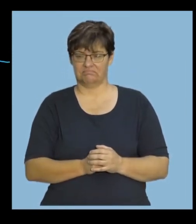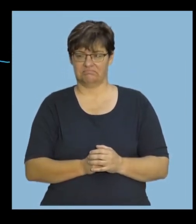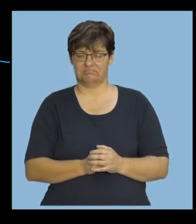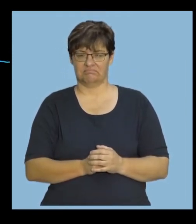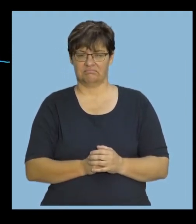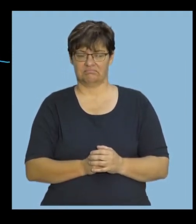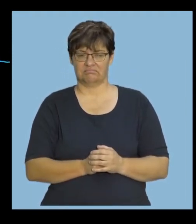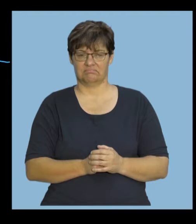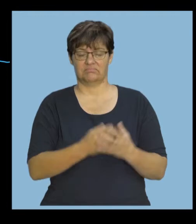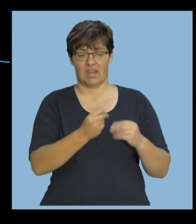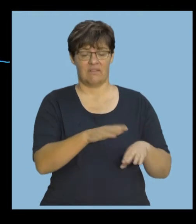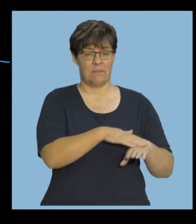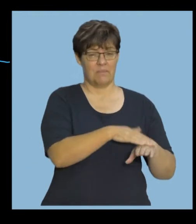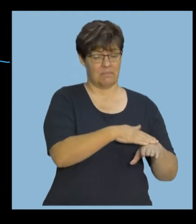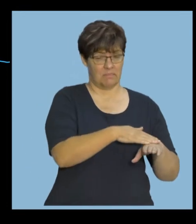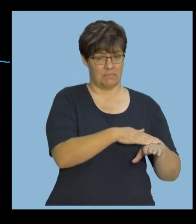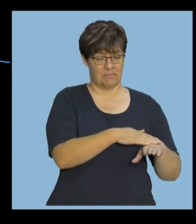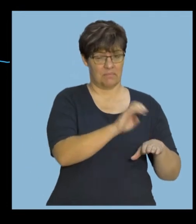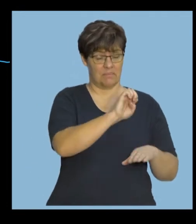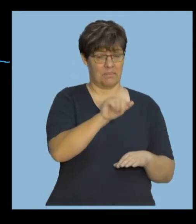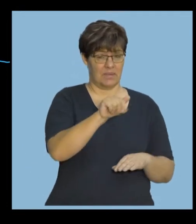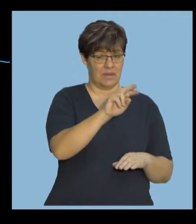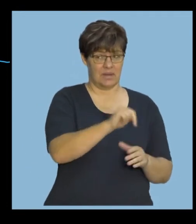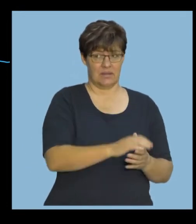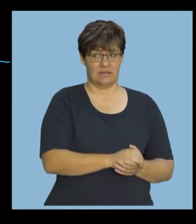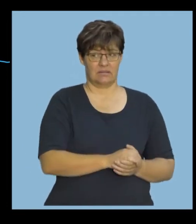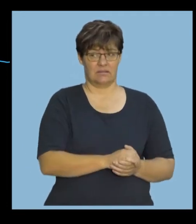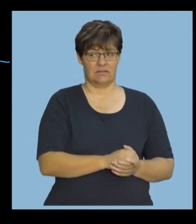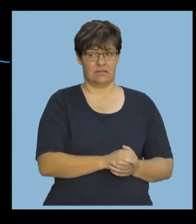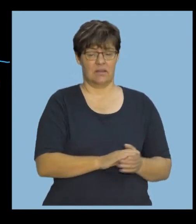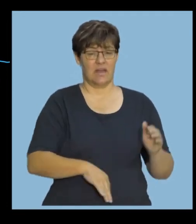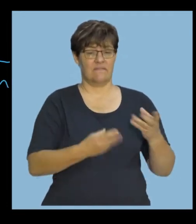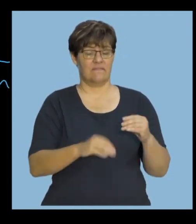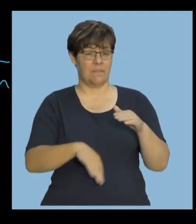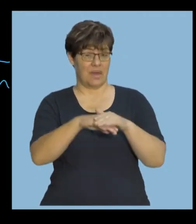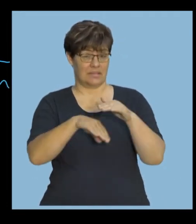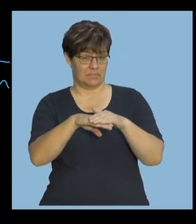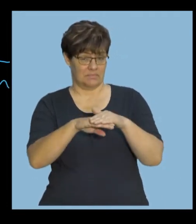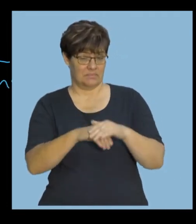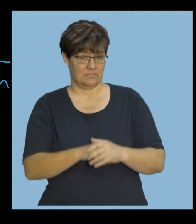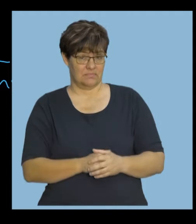we have a minimum, min for minimum, then we have maximum there,